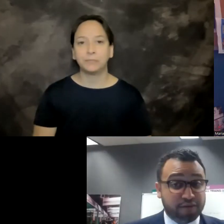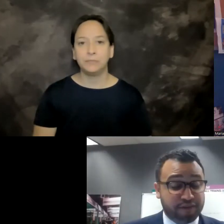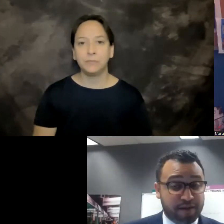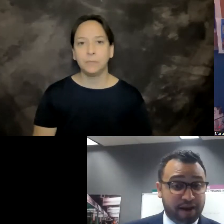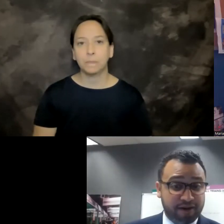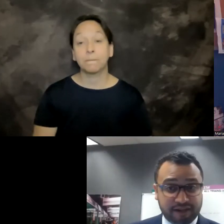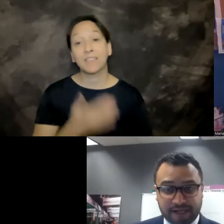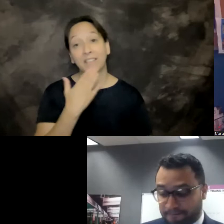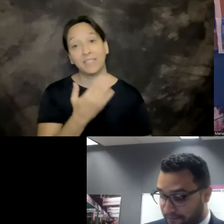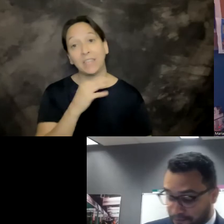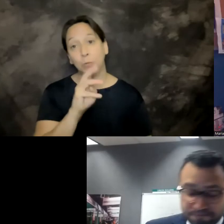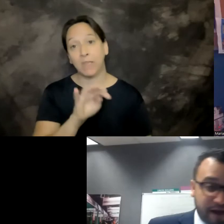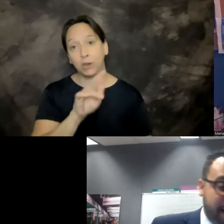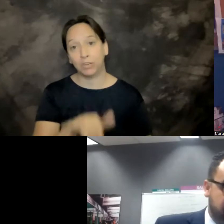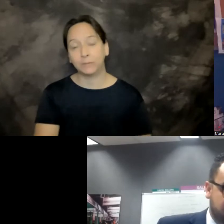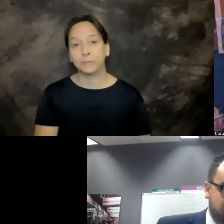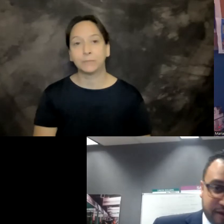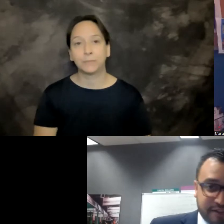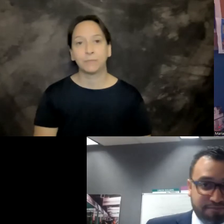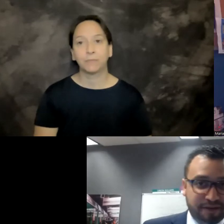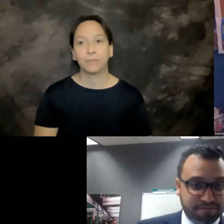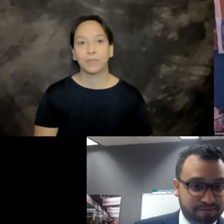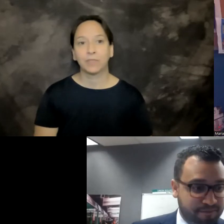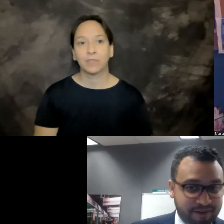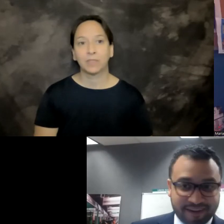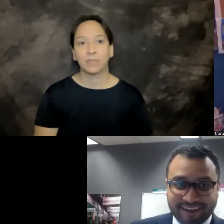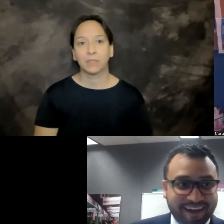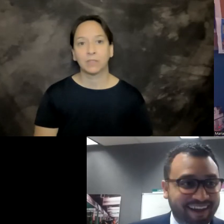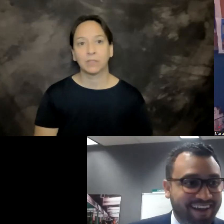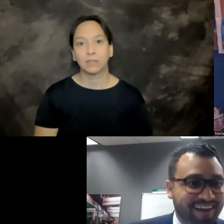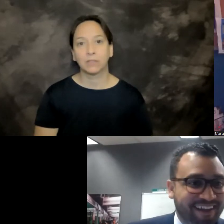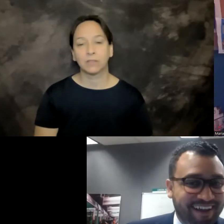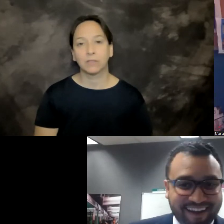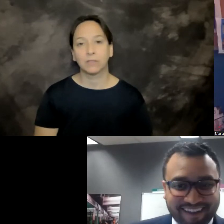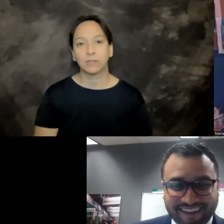Thank you for that, Mary. I certainly,